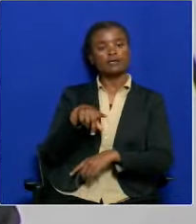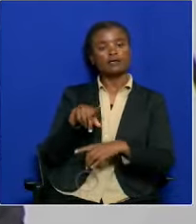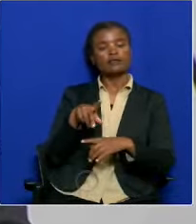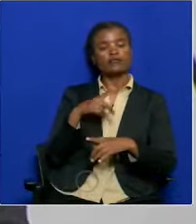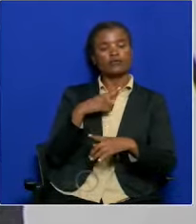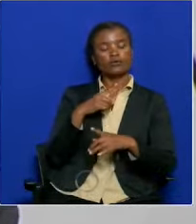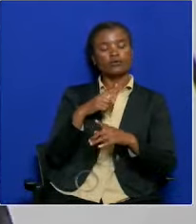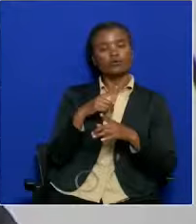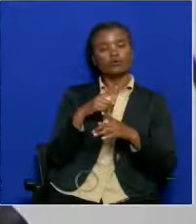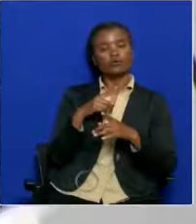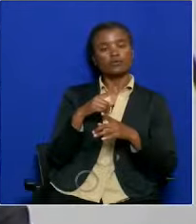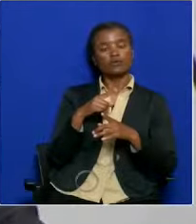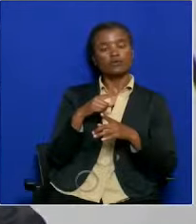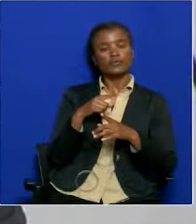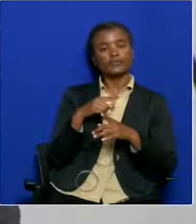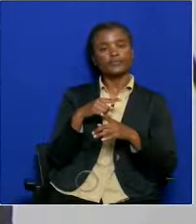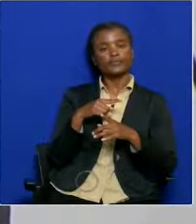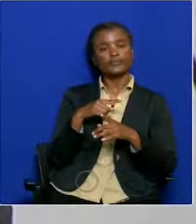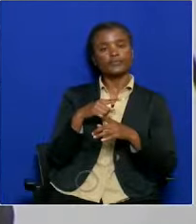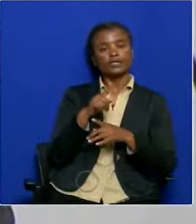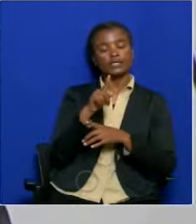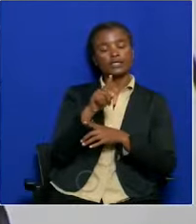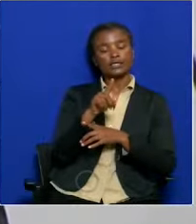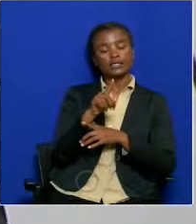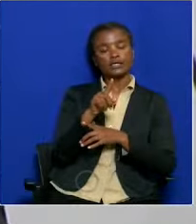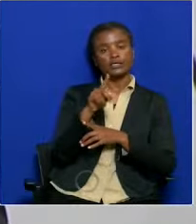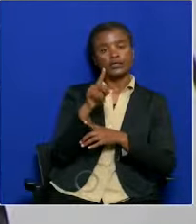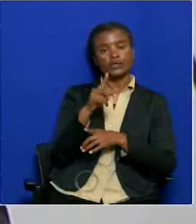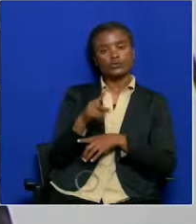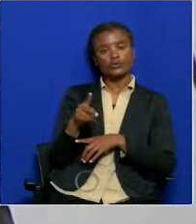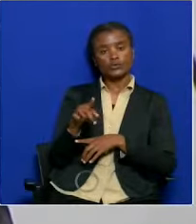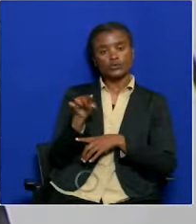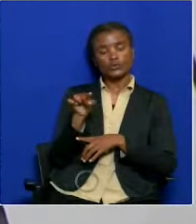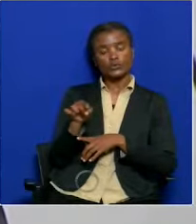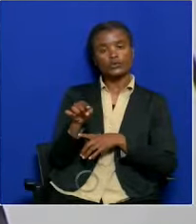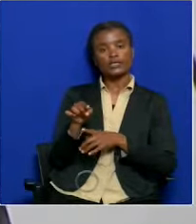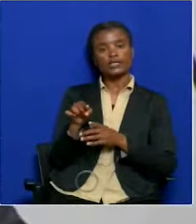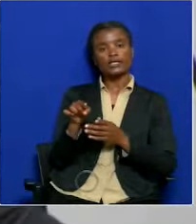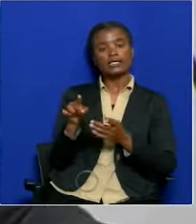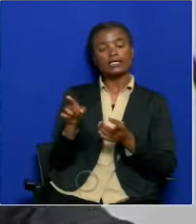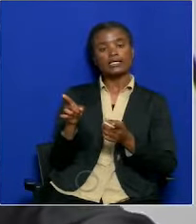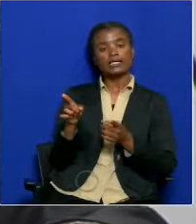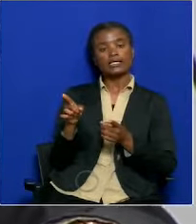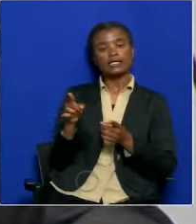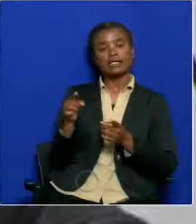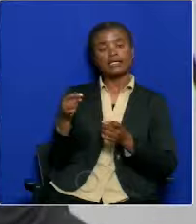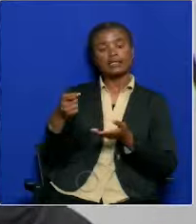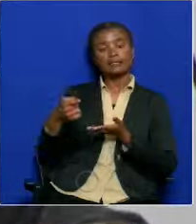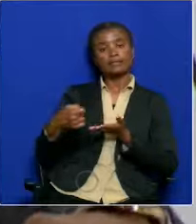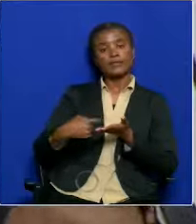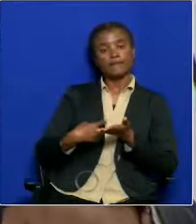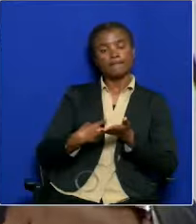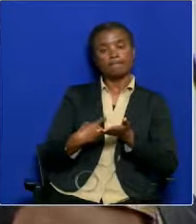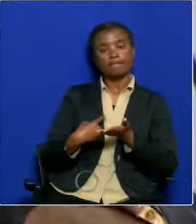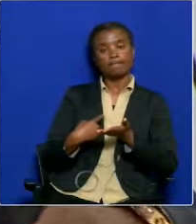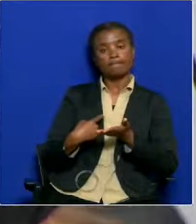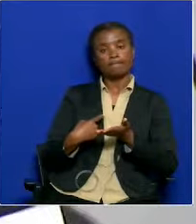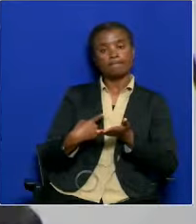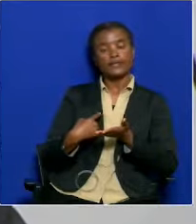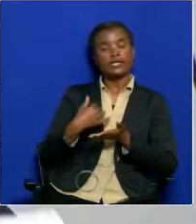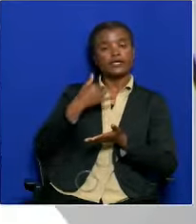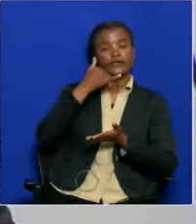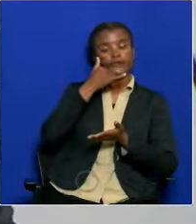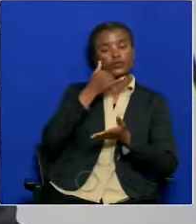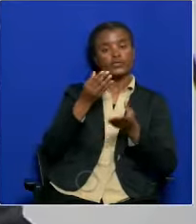drip, and where he sent me the telephone number you are saying